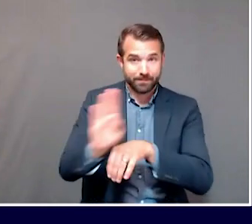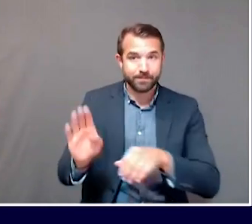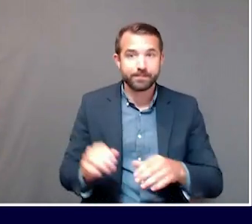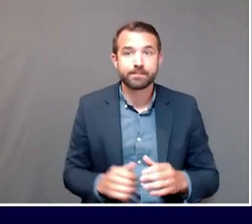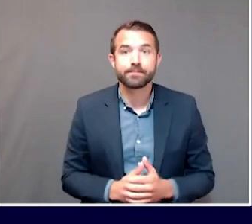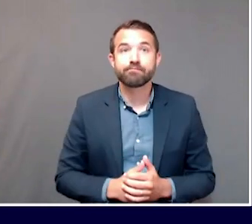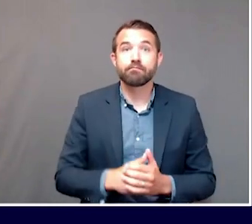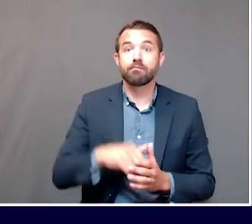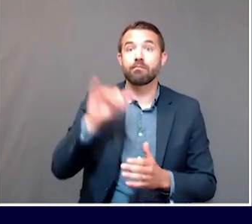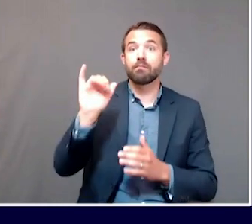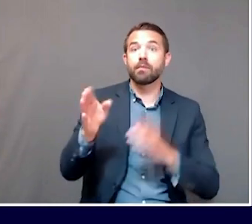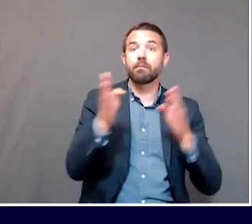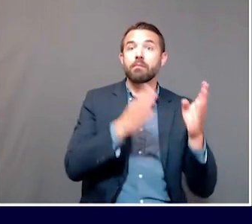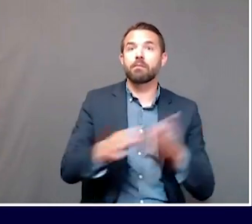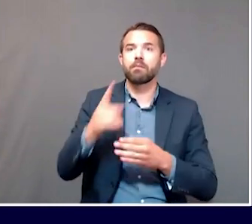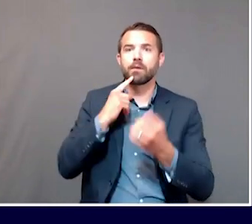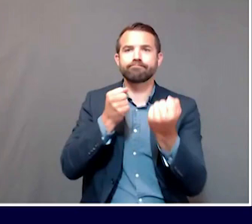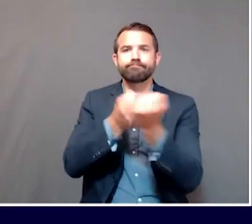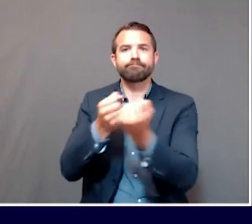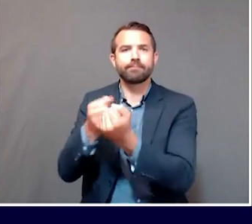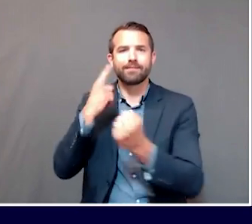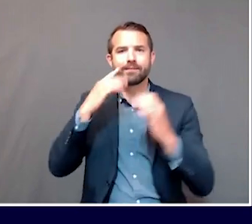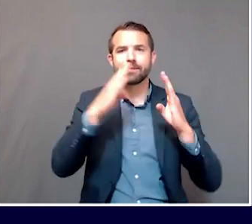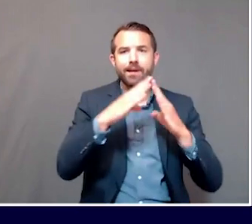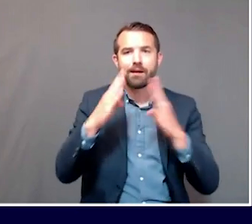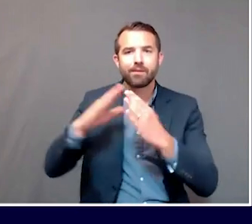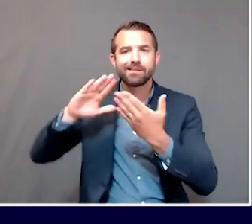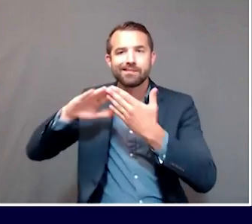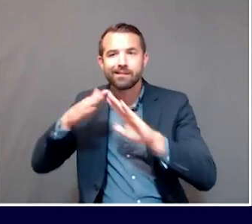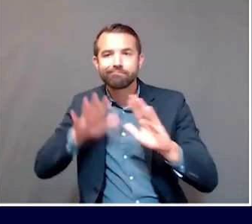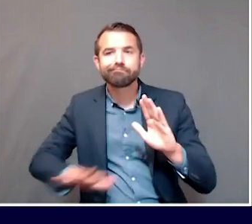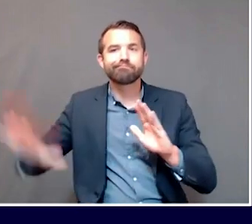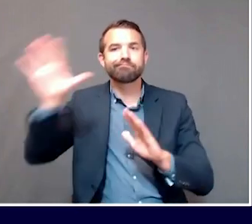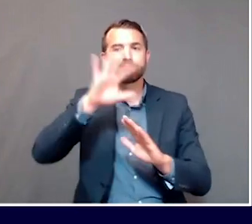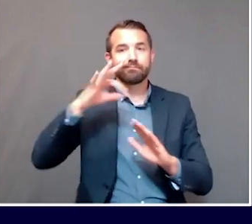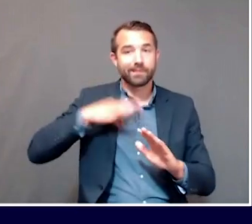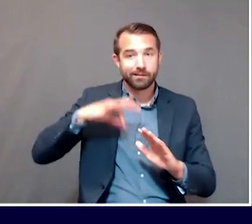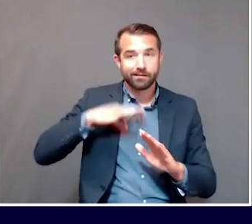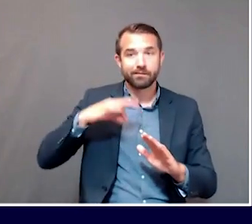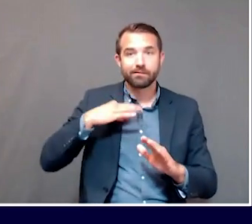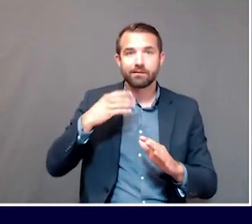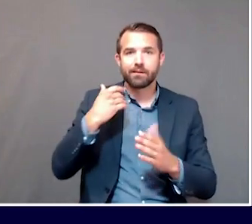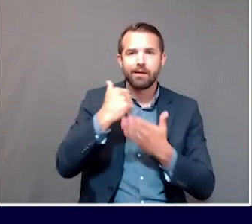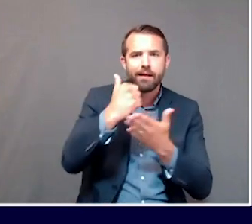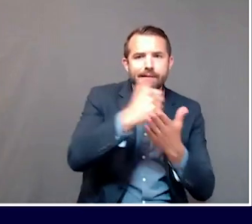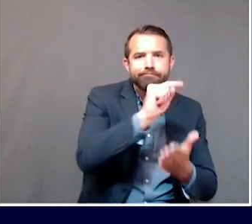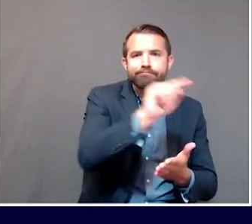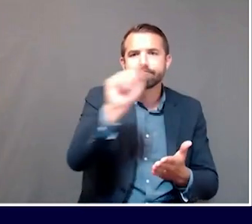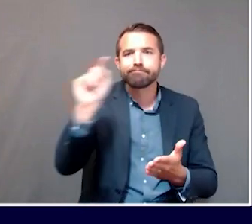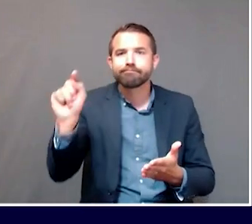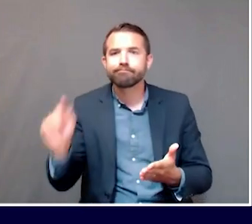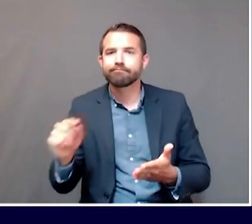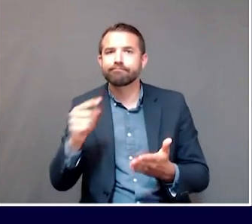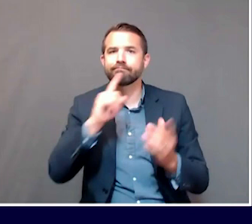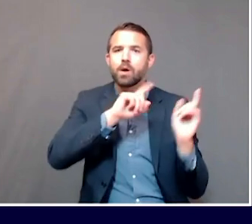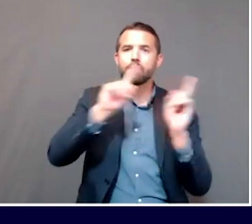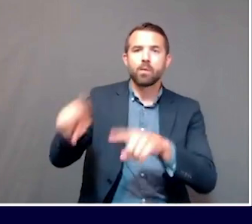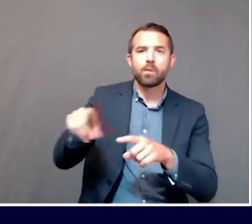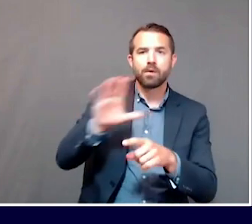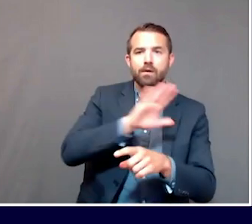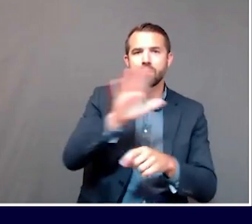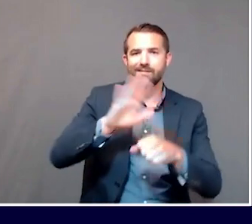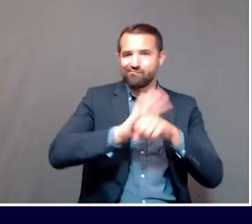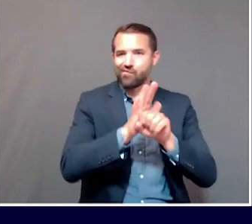support towns and cities across Maine. They're on the front lines responding to COVID-19, and they're in the best position to